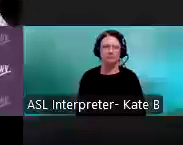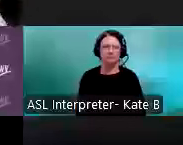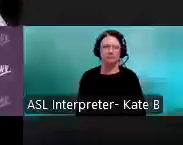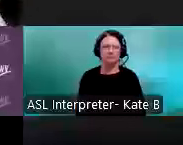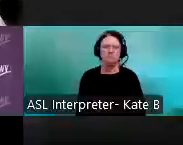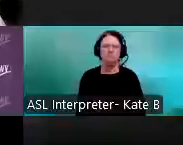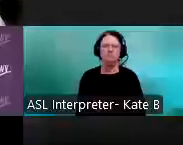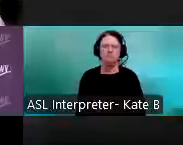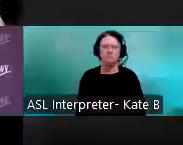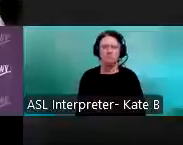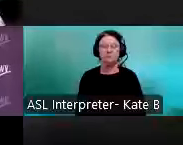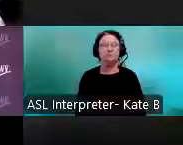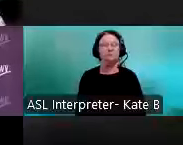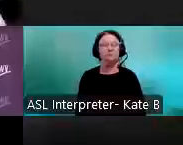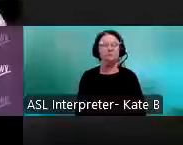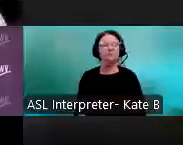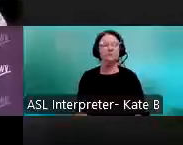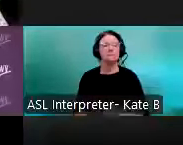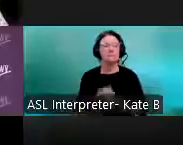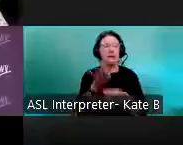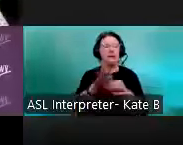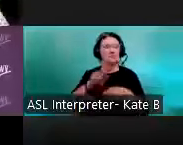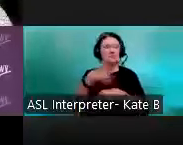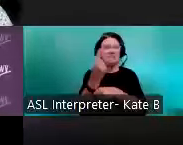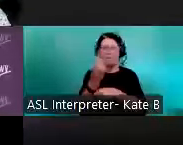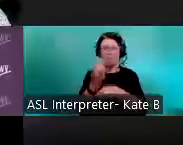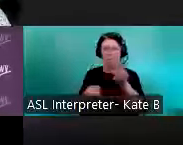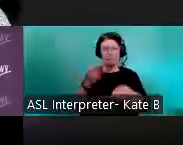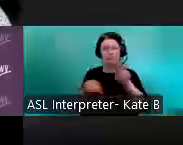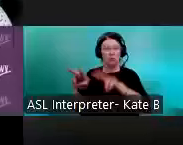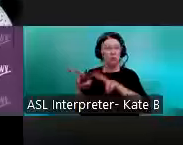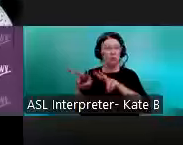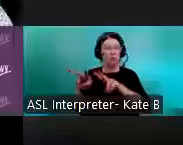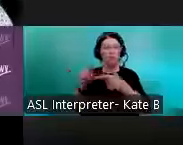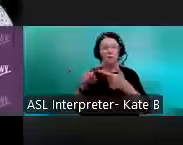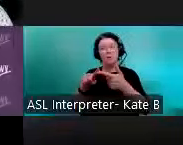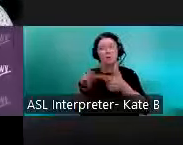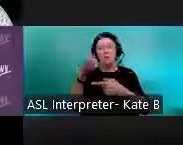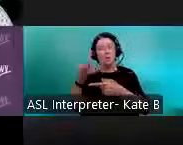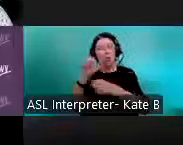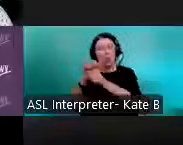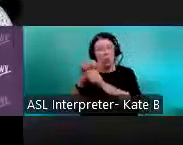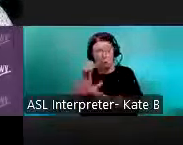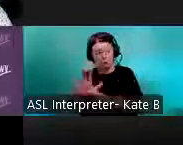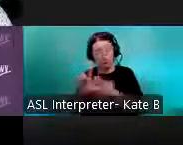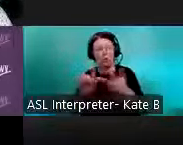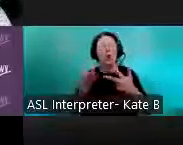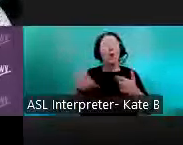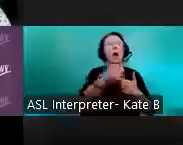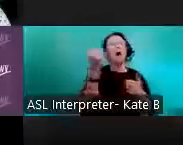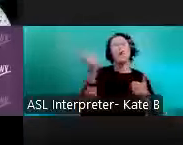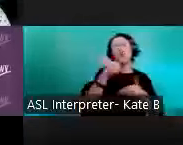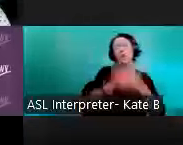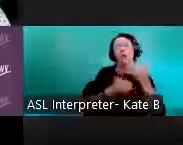In addition to observing on election day, there are a bunch of other processes that the public can observe and can